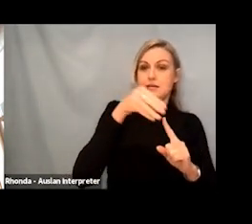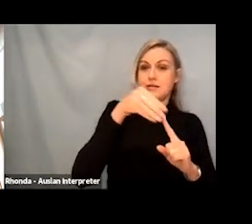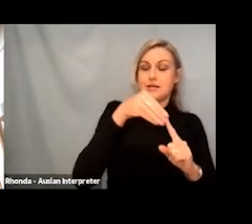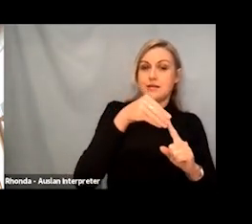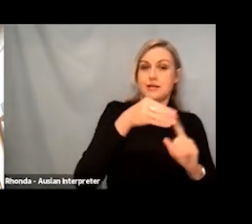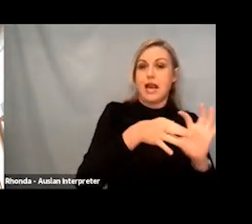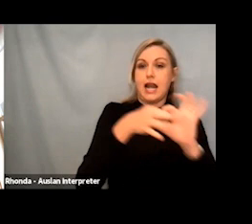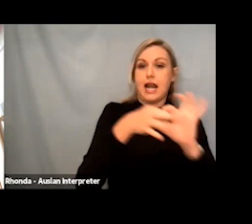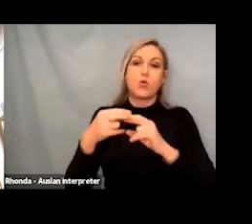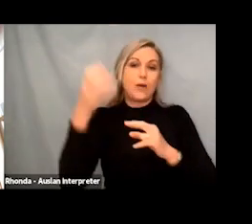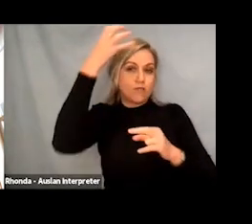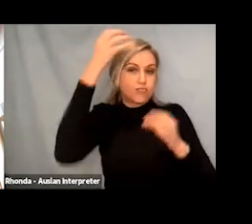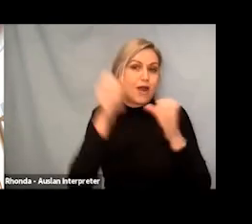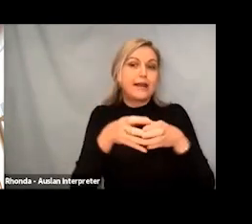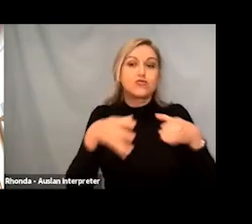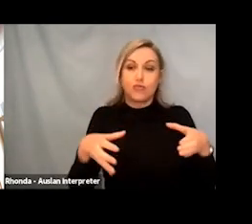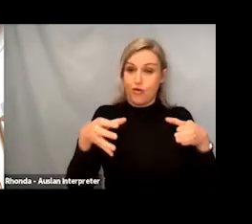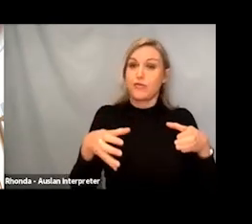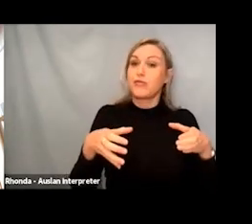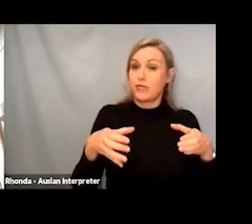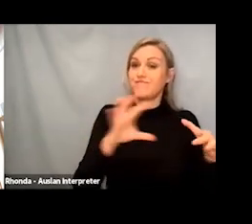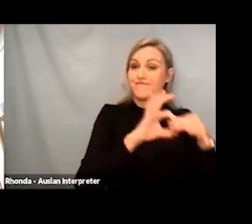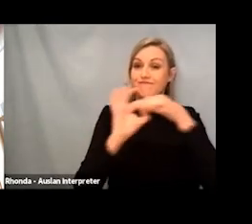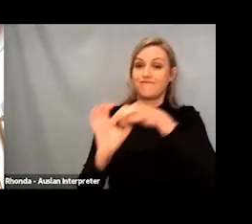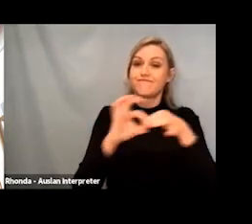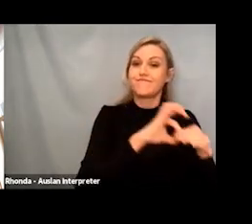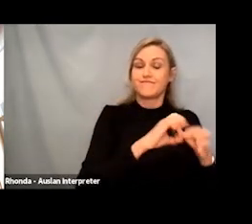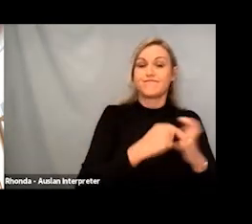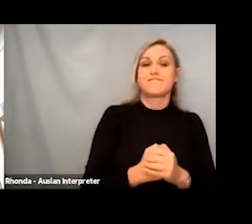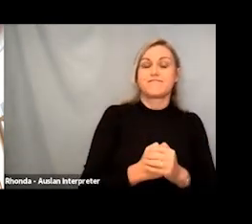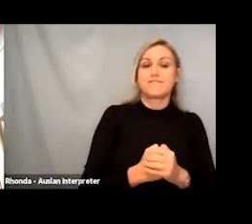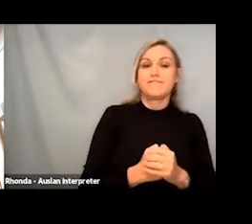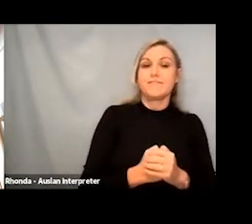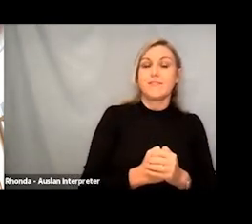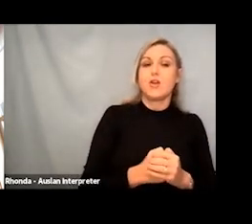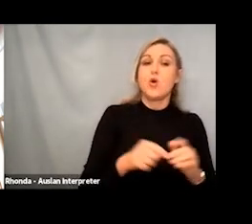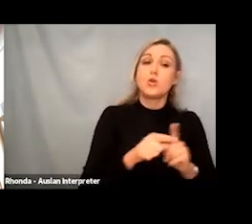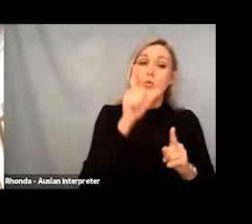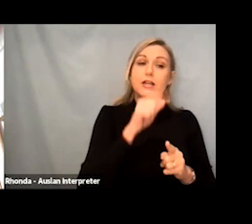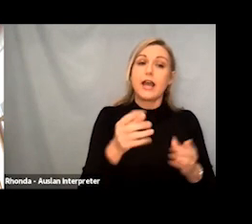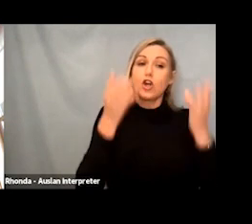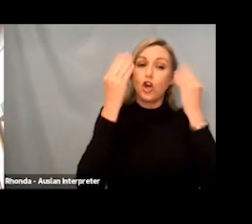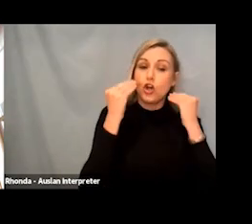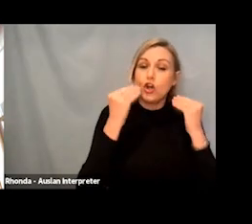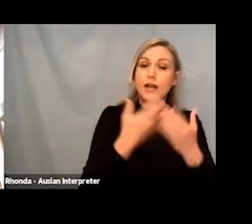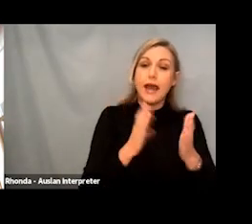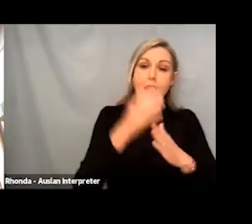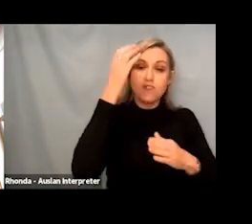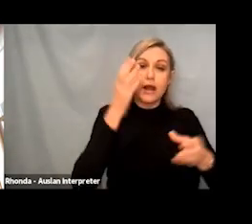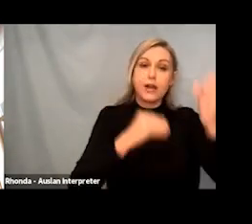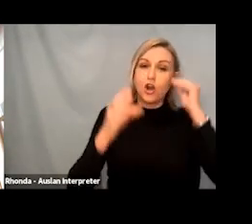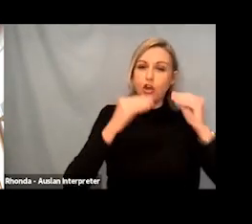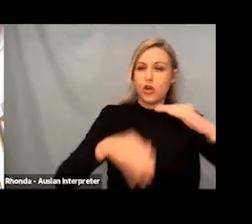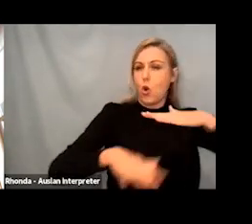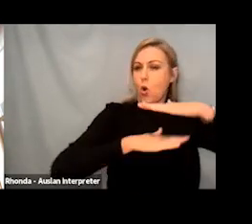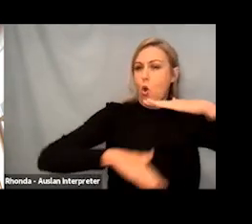brain growth. So that's the connection. We could also look at learning, different aspects of learning. Yes, this is low-level learning,